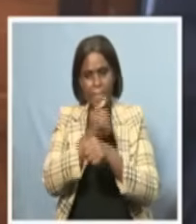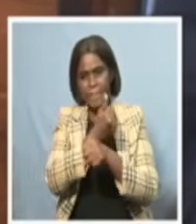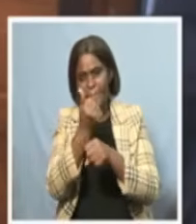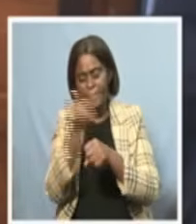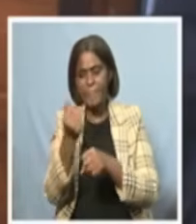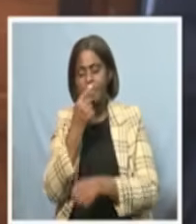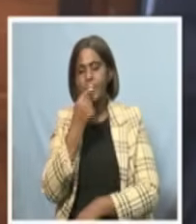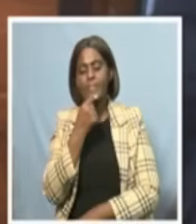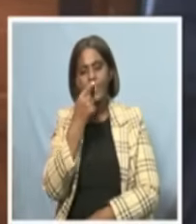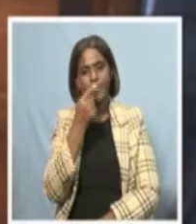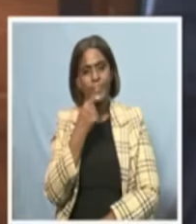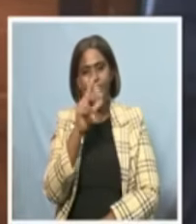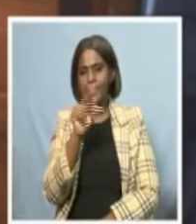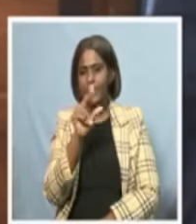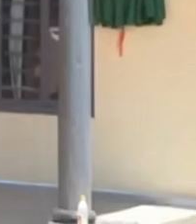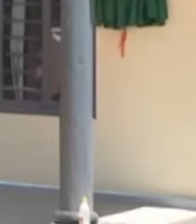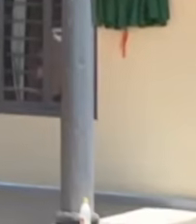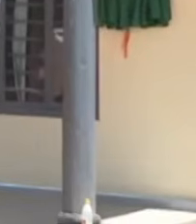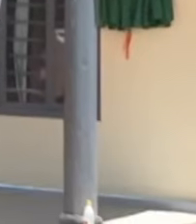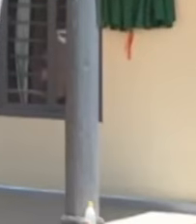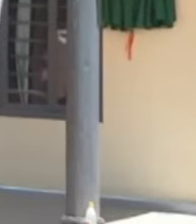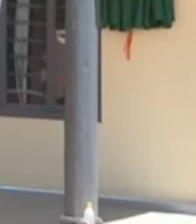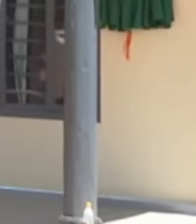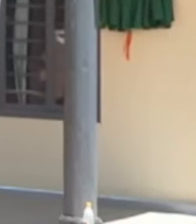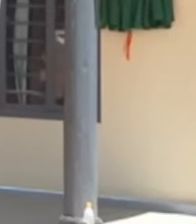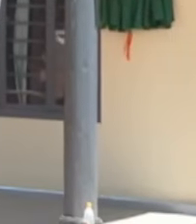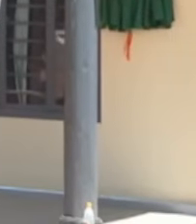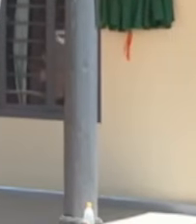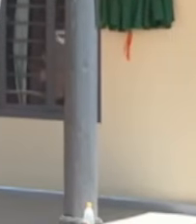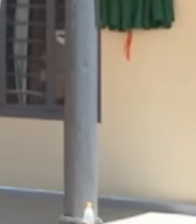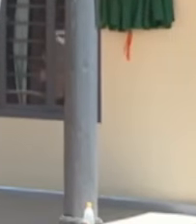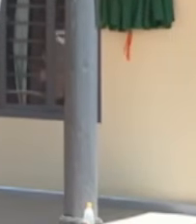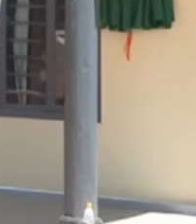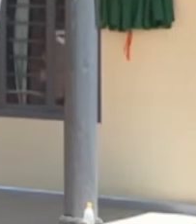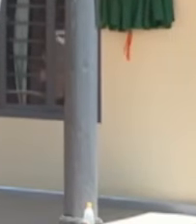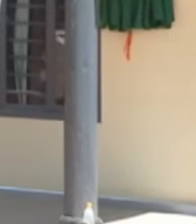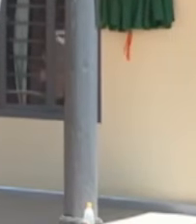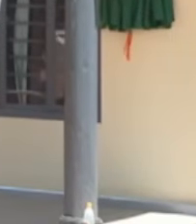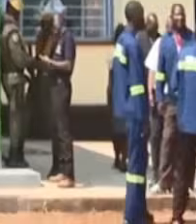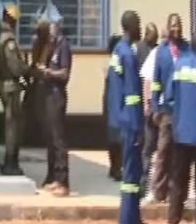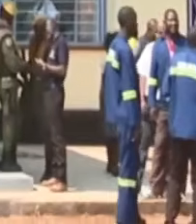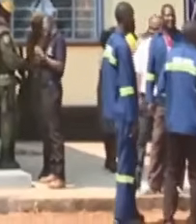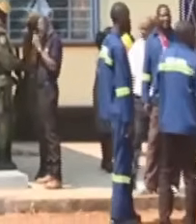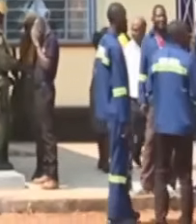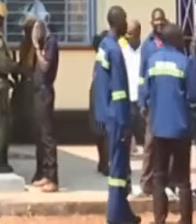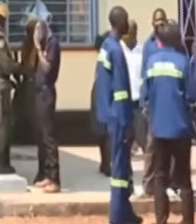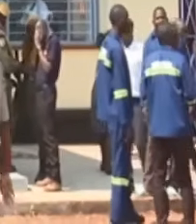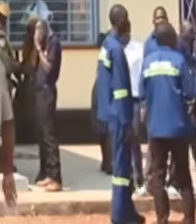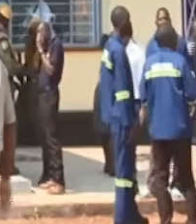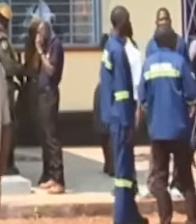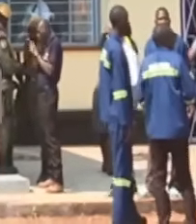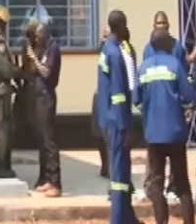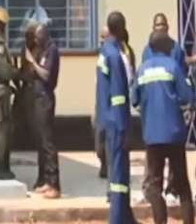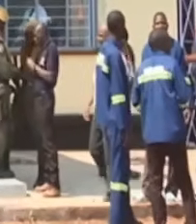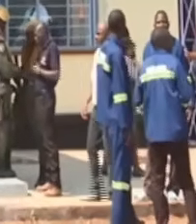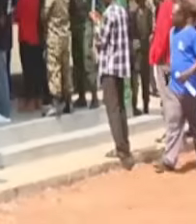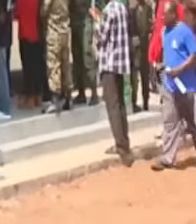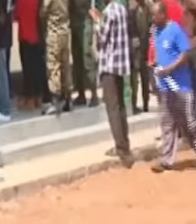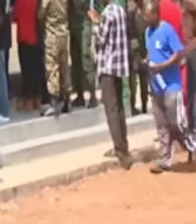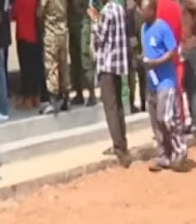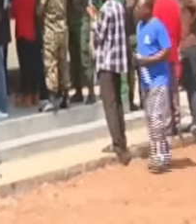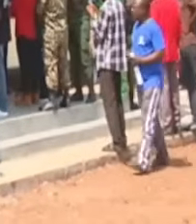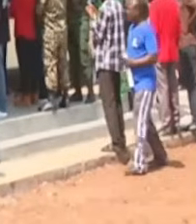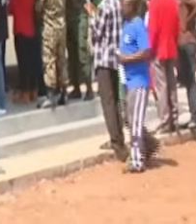Constituency Development Fund, CDF, some councils have used their one-off allocation from the CDF to